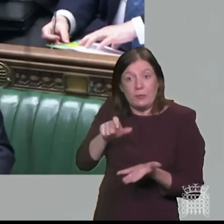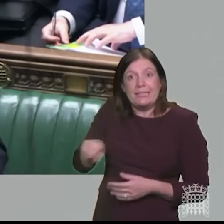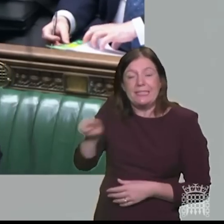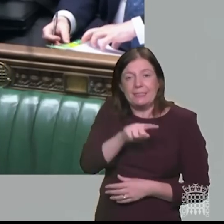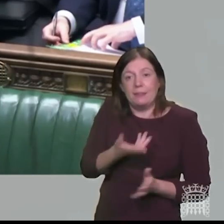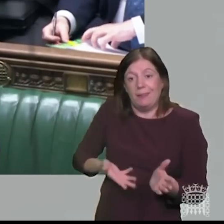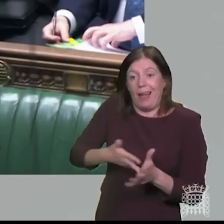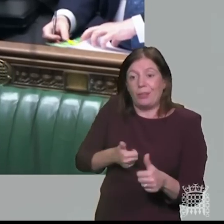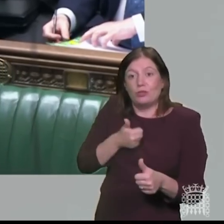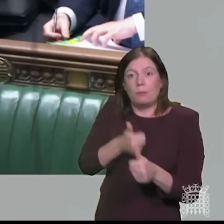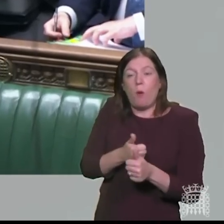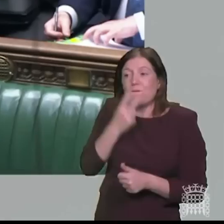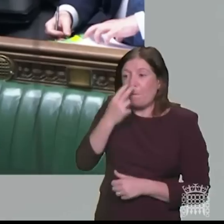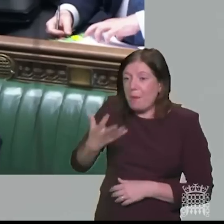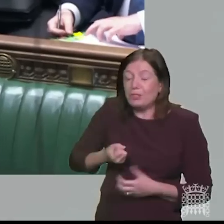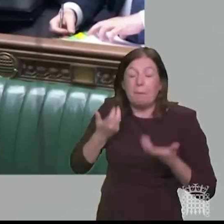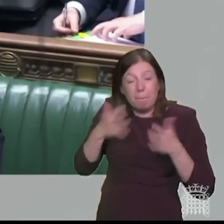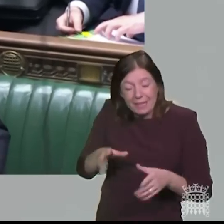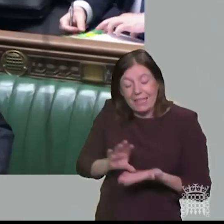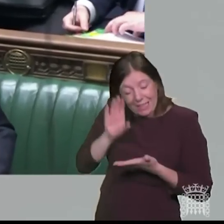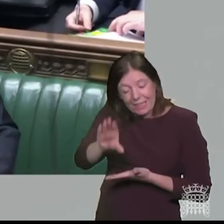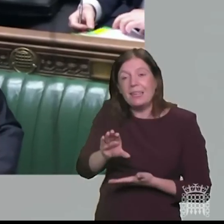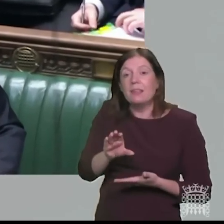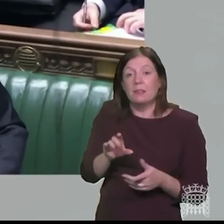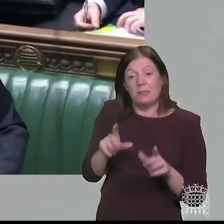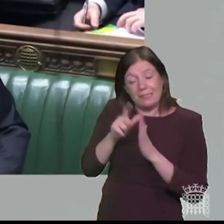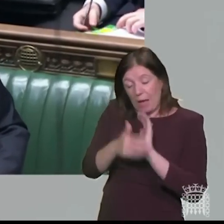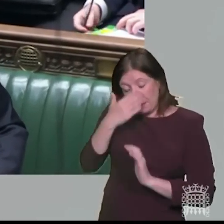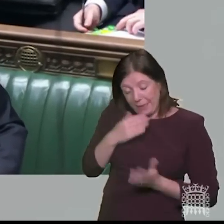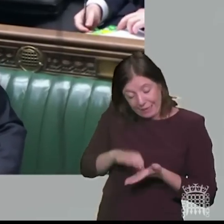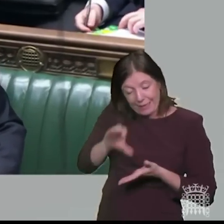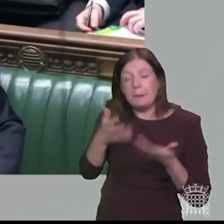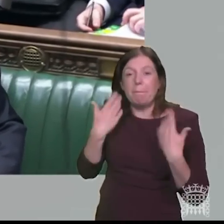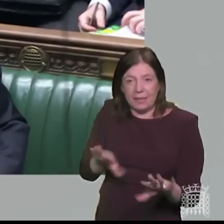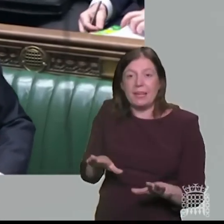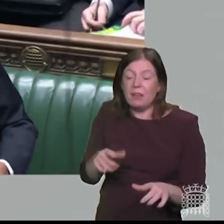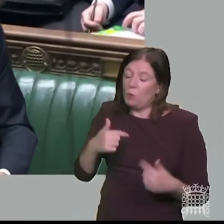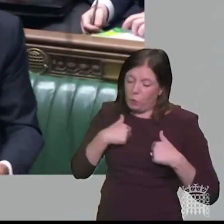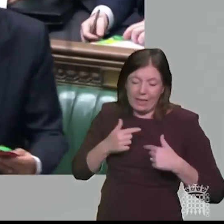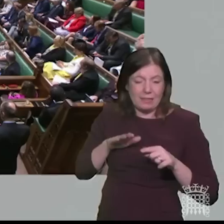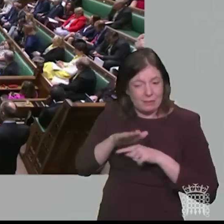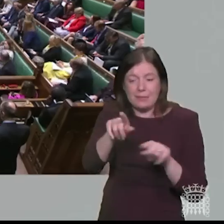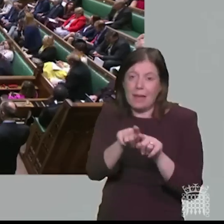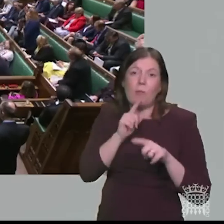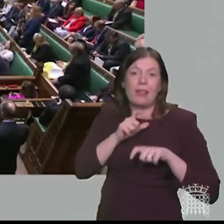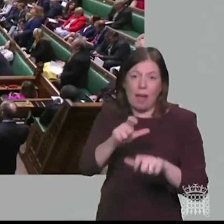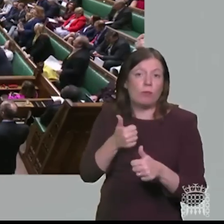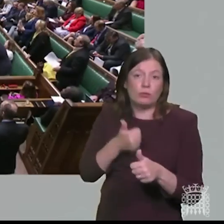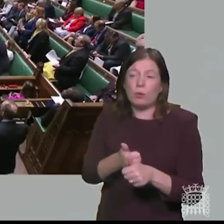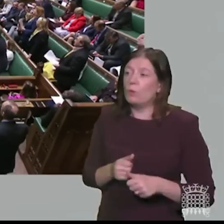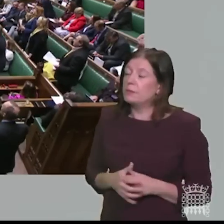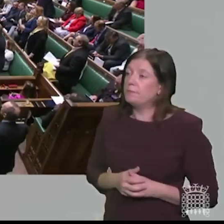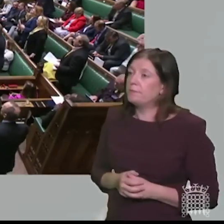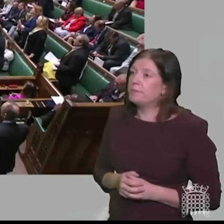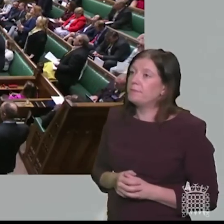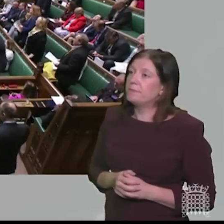and additional support for pensioners and indeed disabled people, Mr. Speaker, and that's what we'll continue to do. Bailey. Speaker,